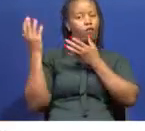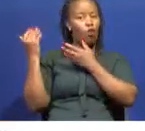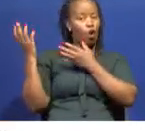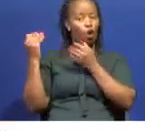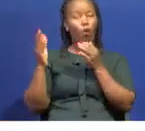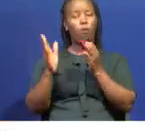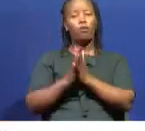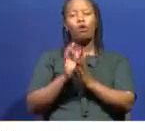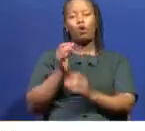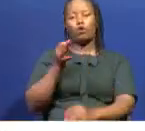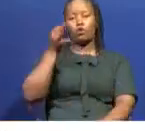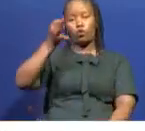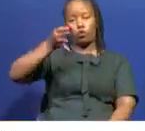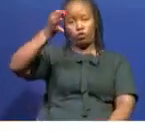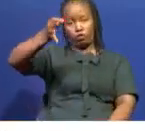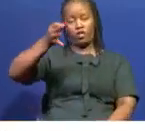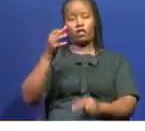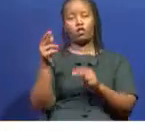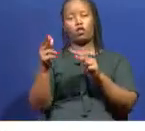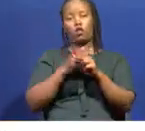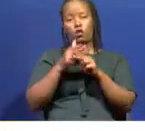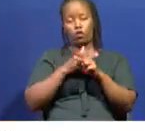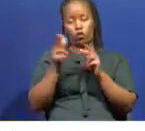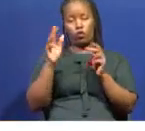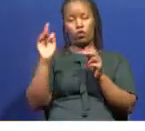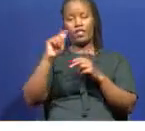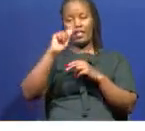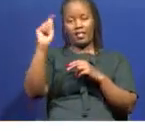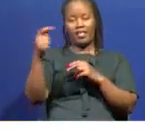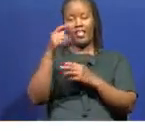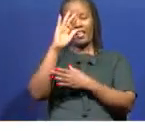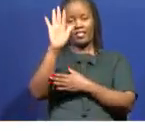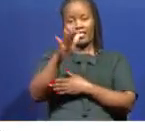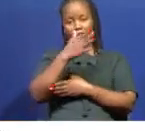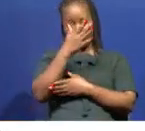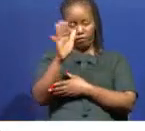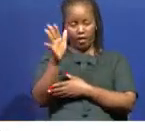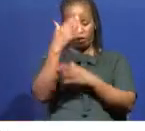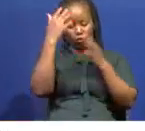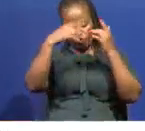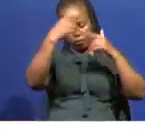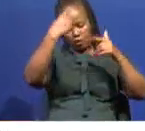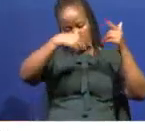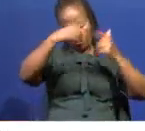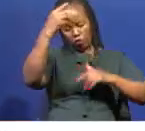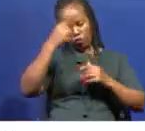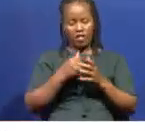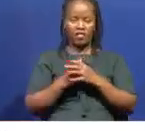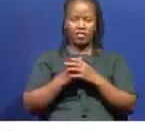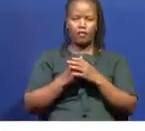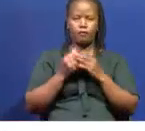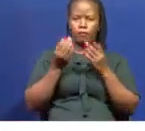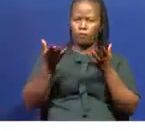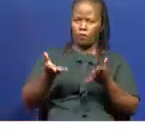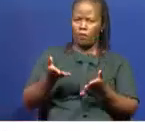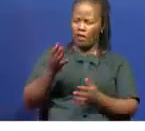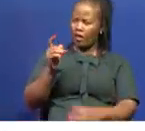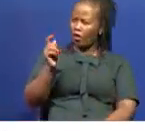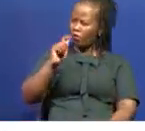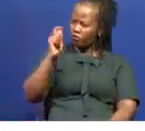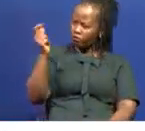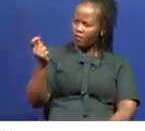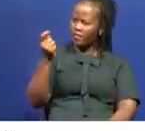that soon the Kenyan flag will be winning in international golf stage. Yes. And Kenya Open, I know it's been